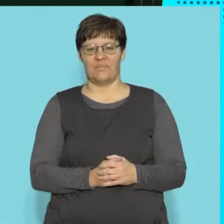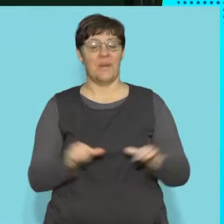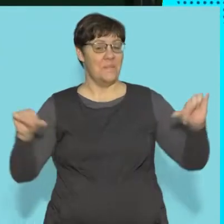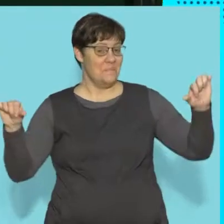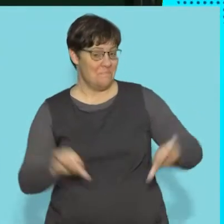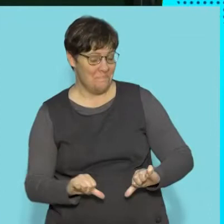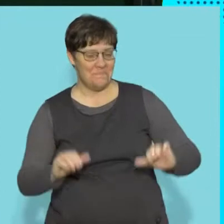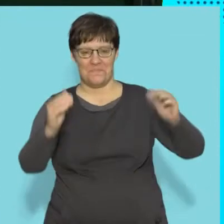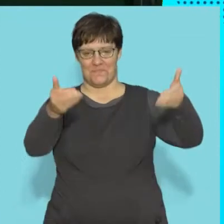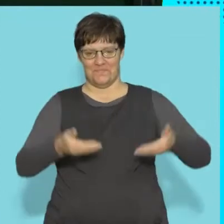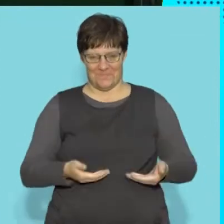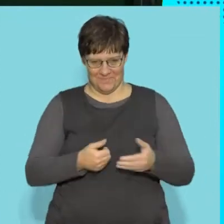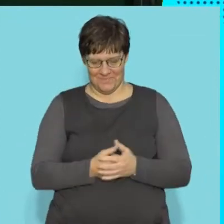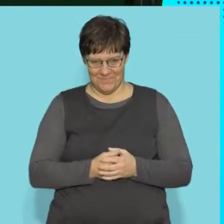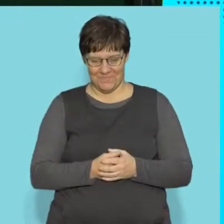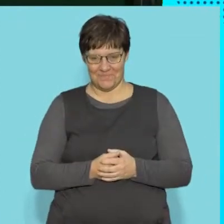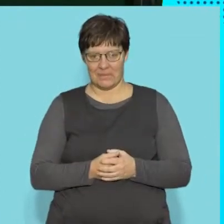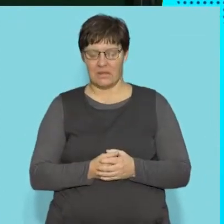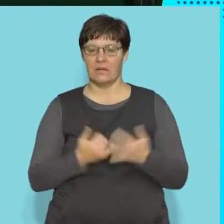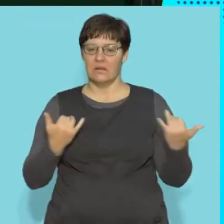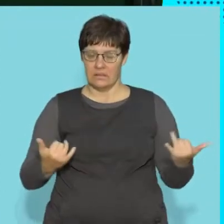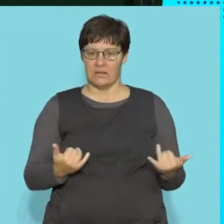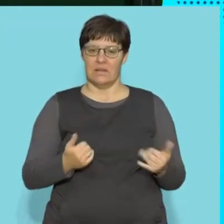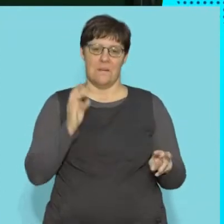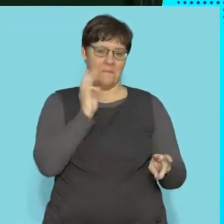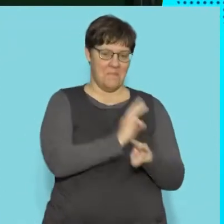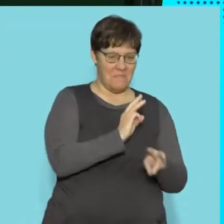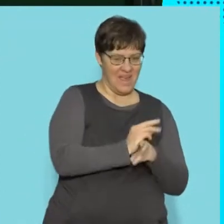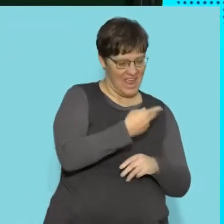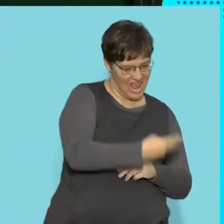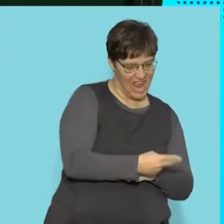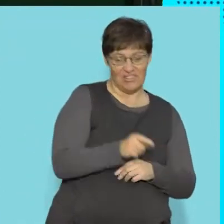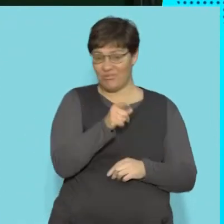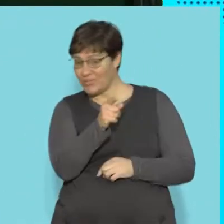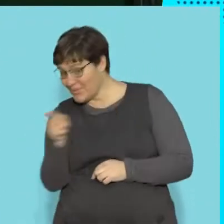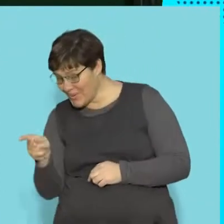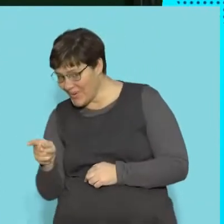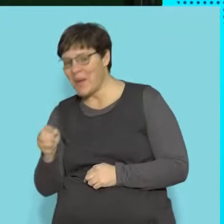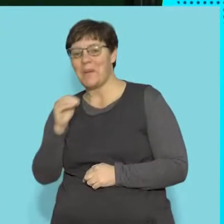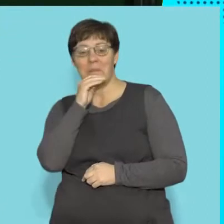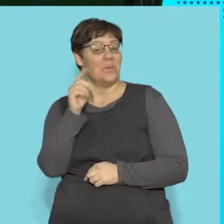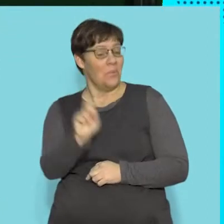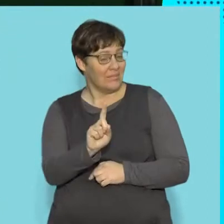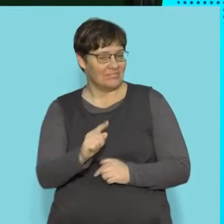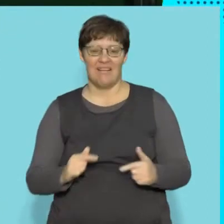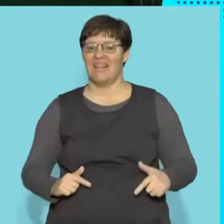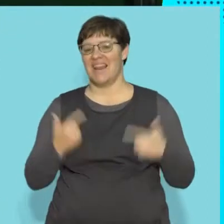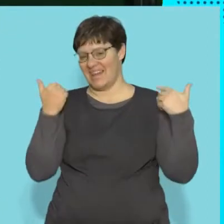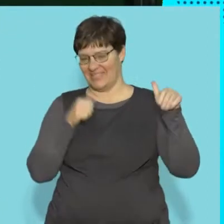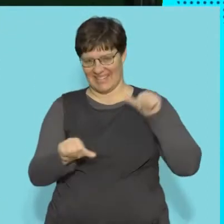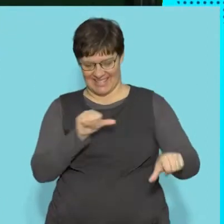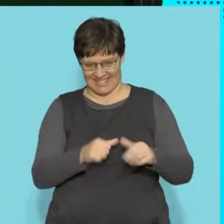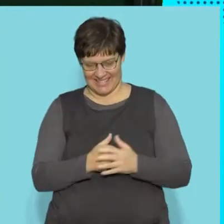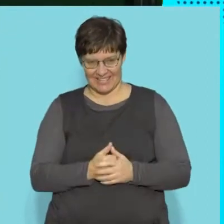welcome back, and we are together, Mama H and you, and that means it's life sciences. And of course we